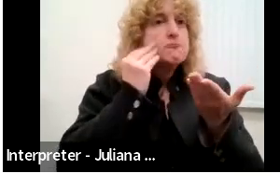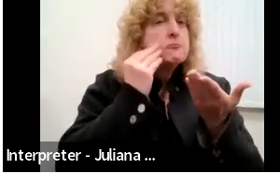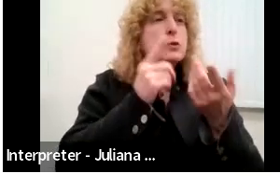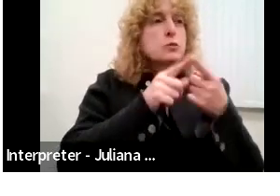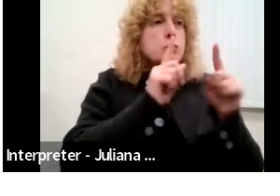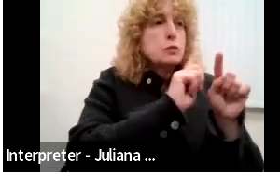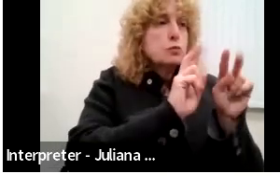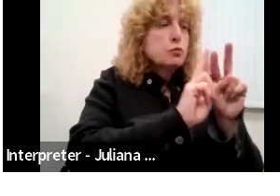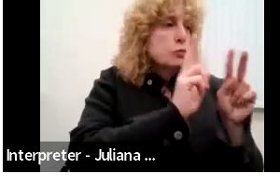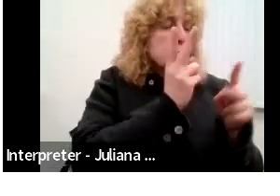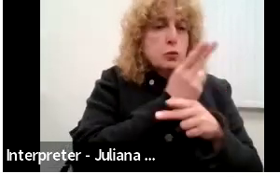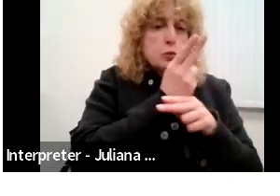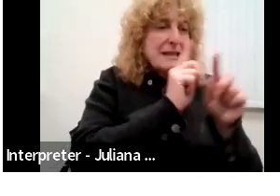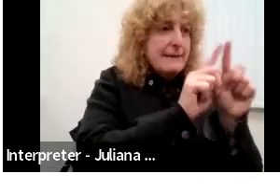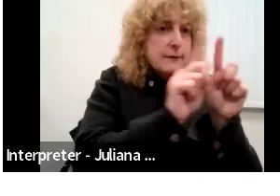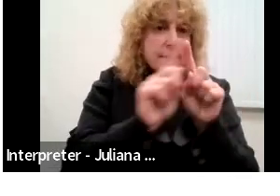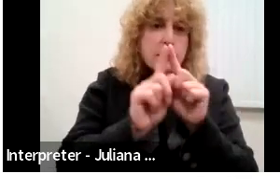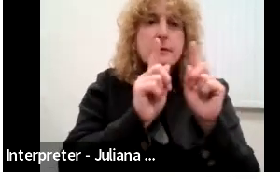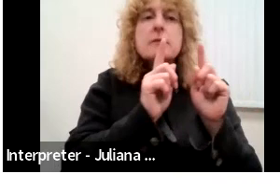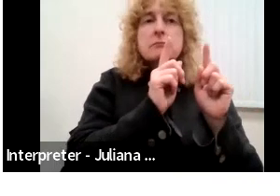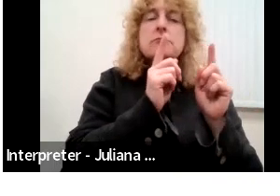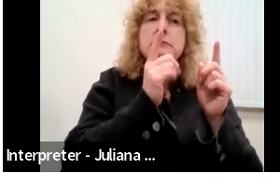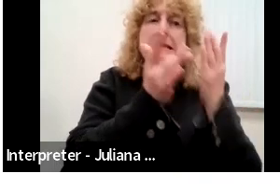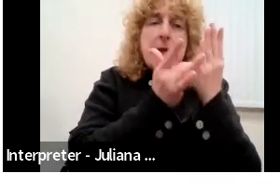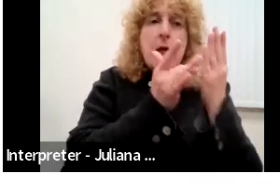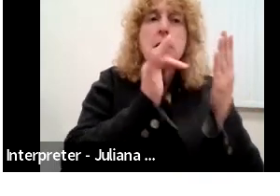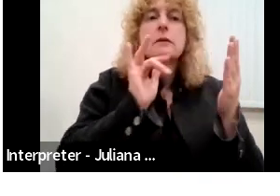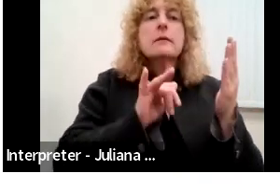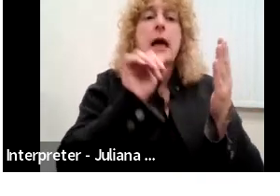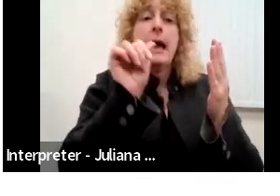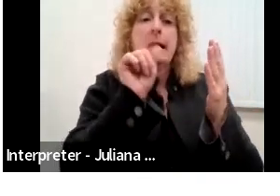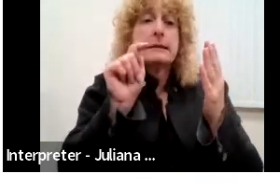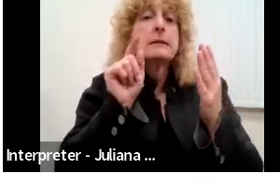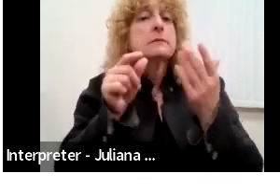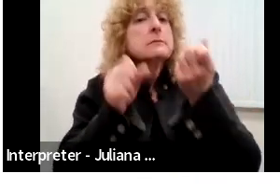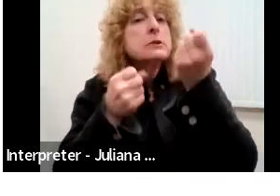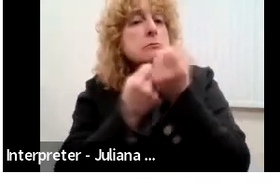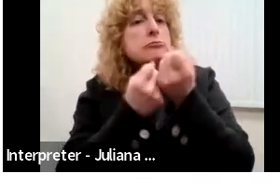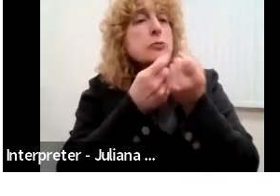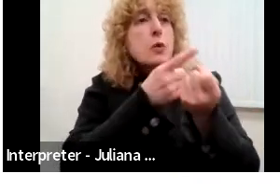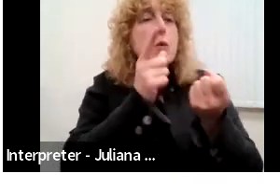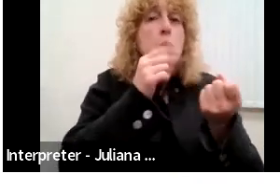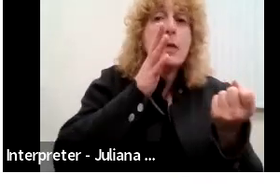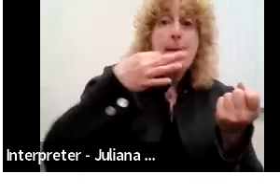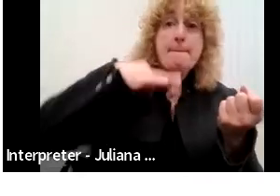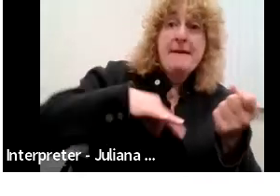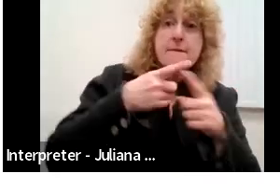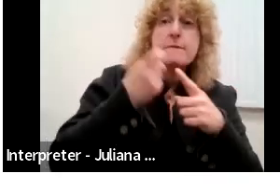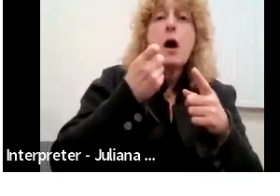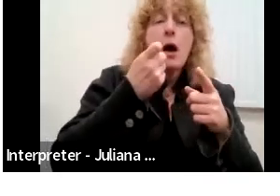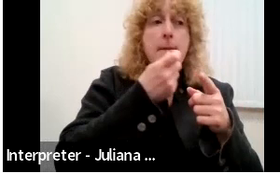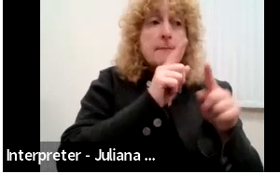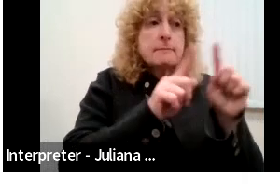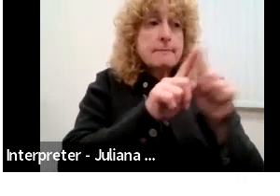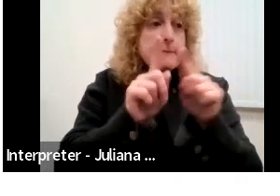situations. AT provides some of those tools that may benefit those affected by trauma to be prepared with the coping skills. The